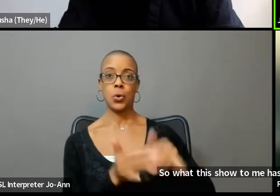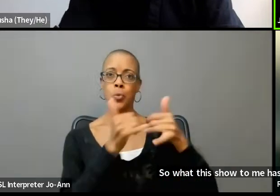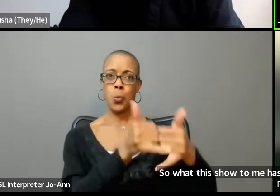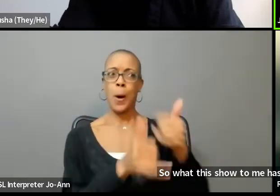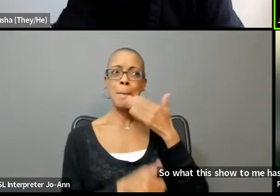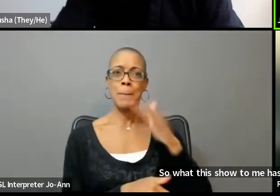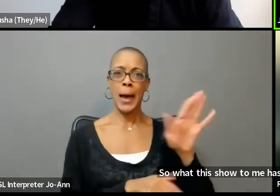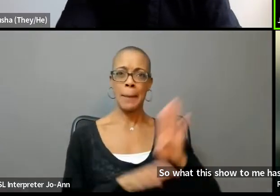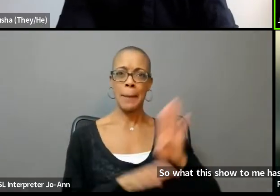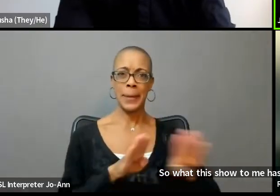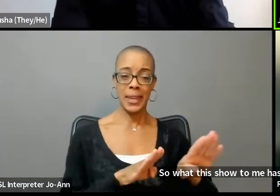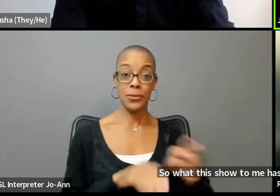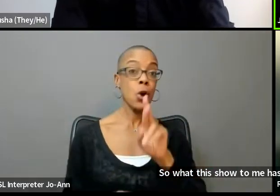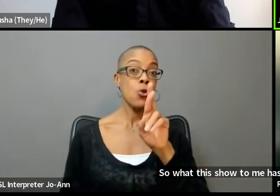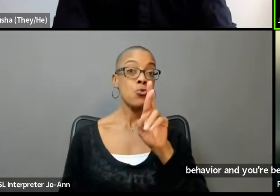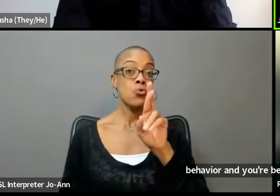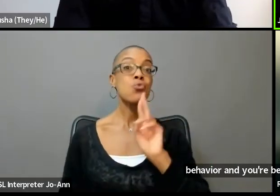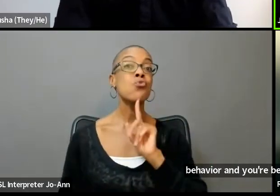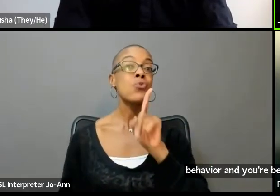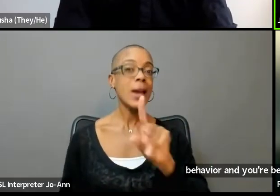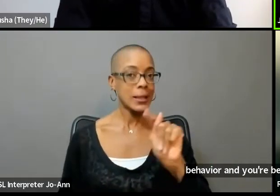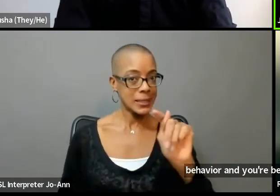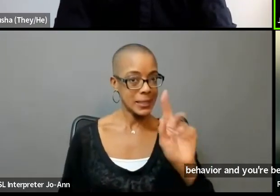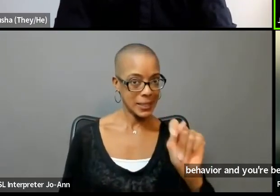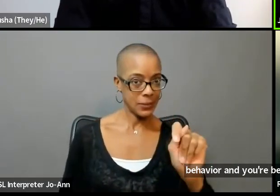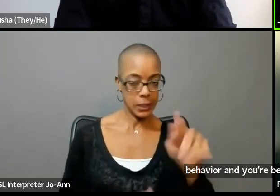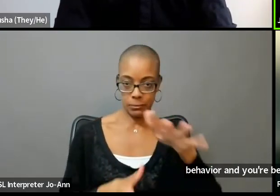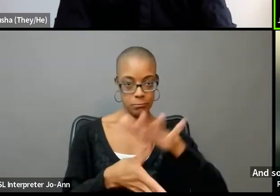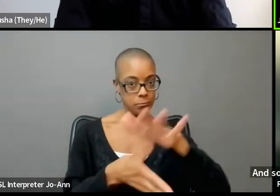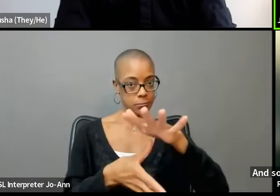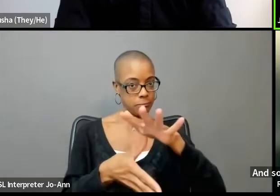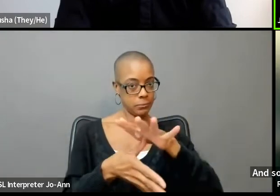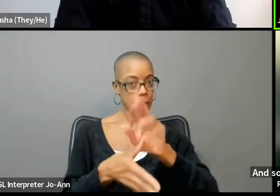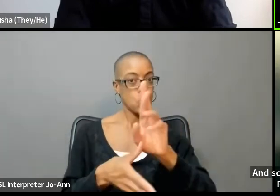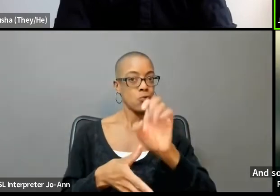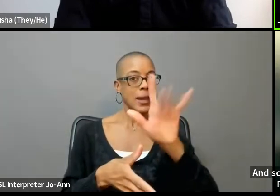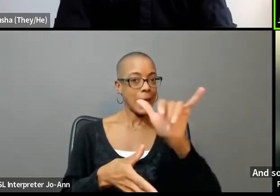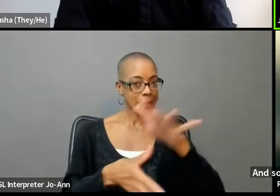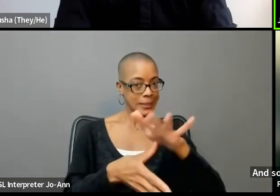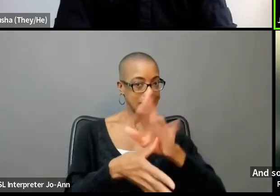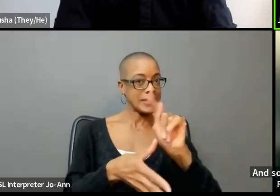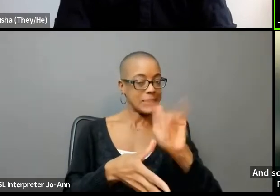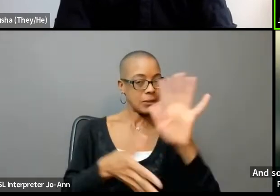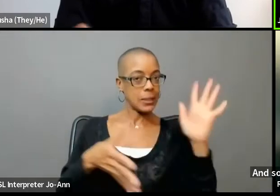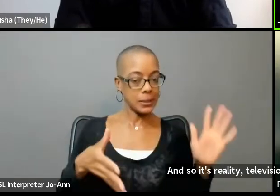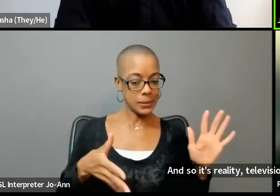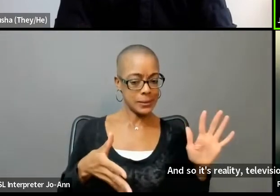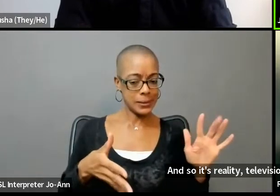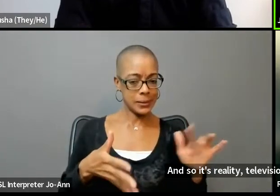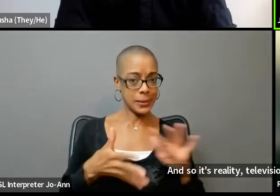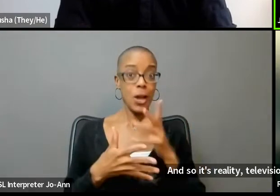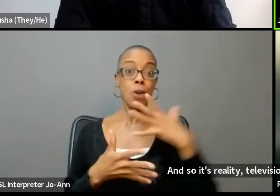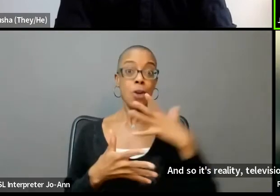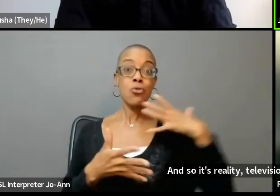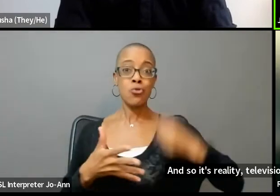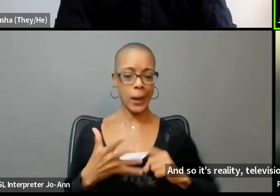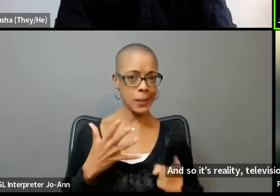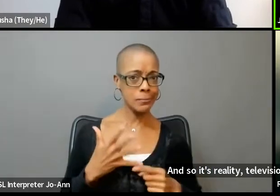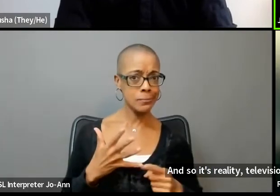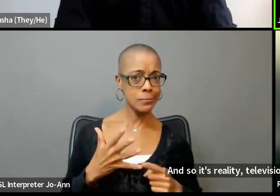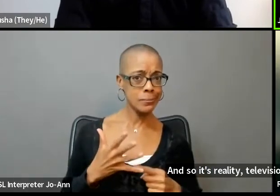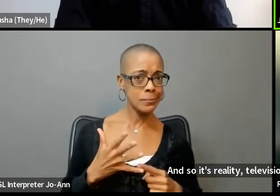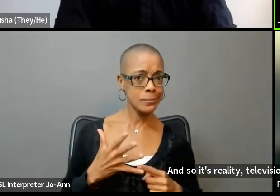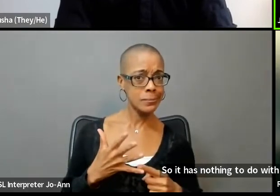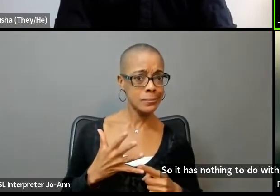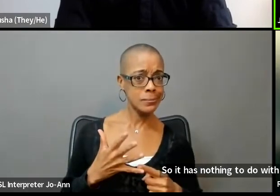reality television first, before anything. So it has nothing to do with drag. It doesn't teach you anything.